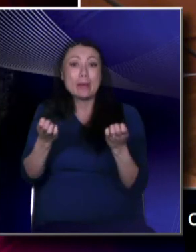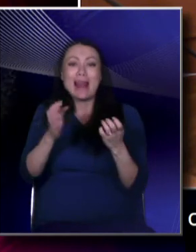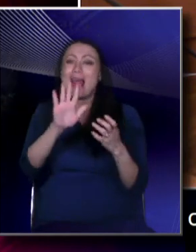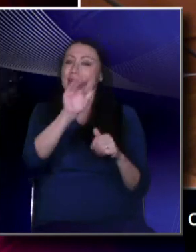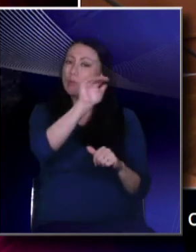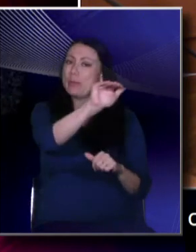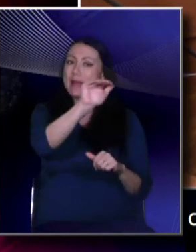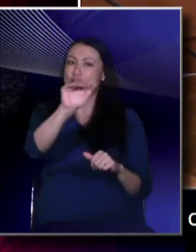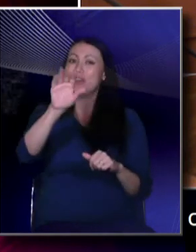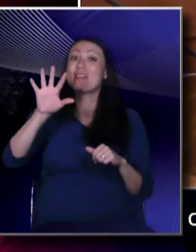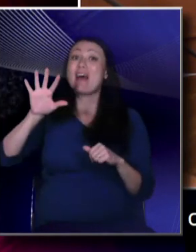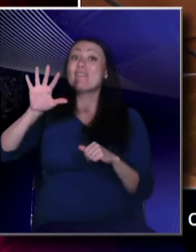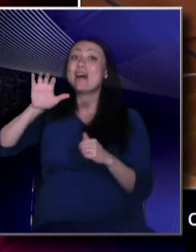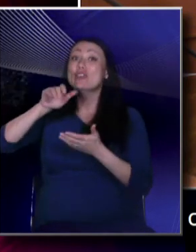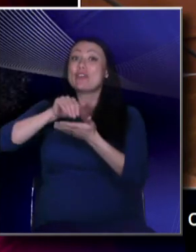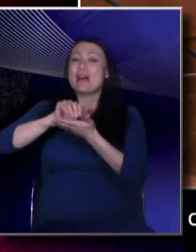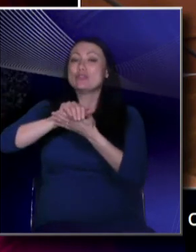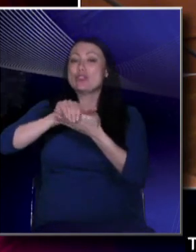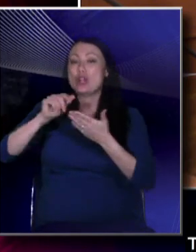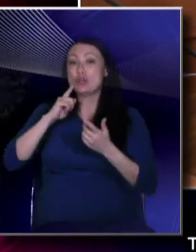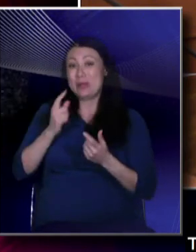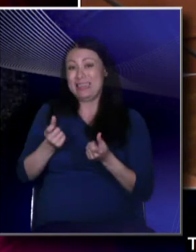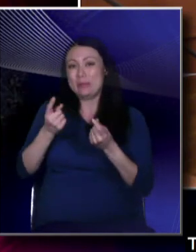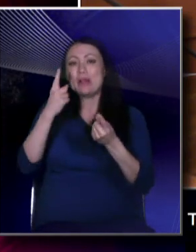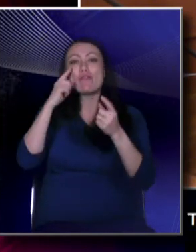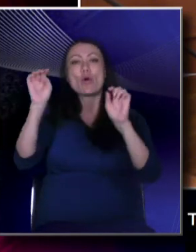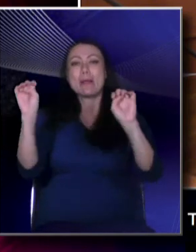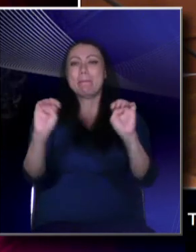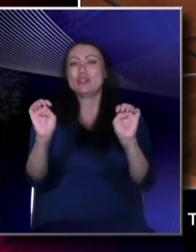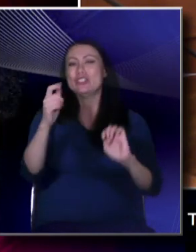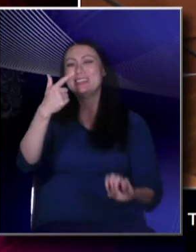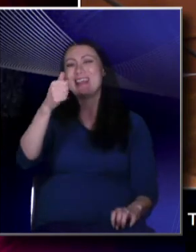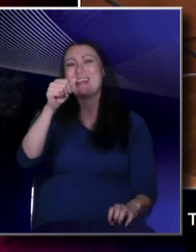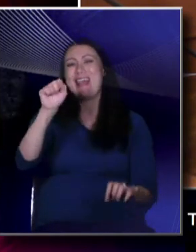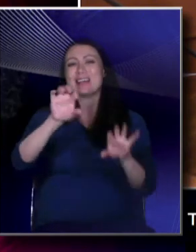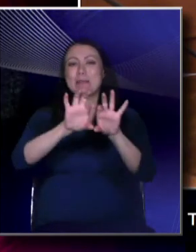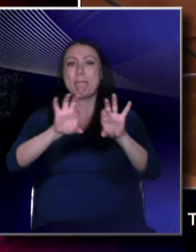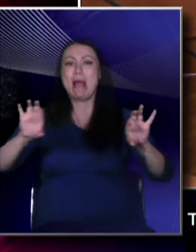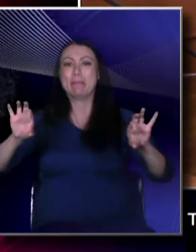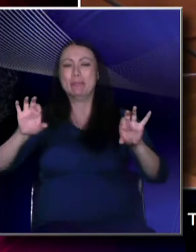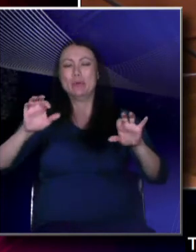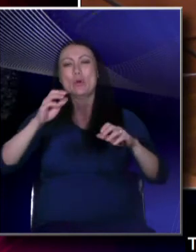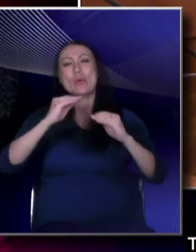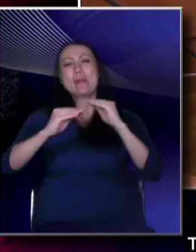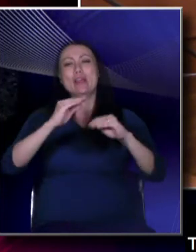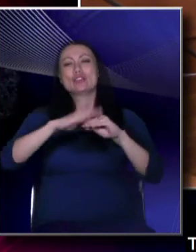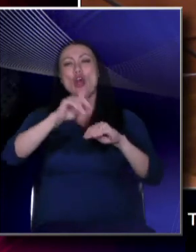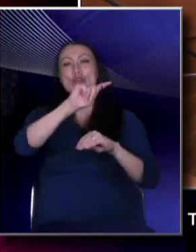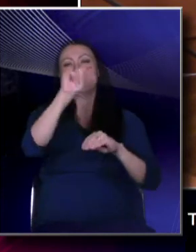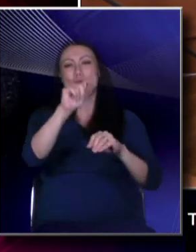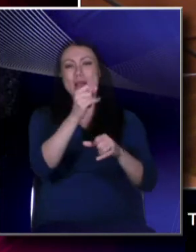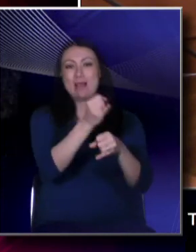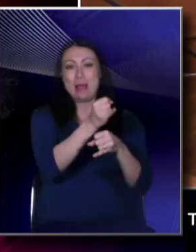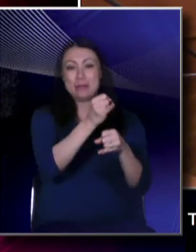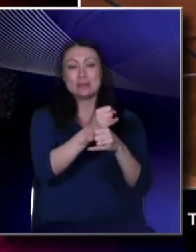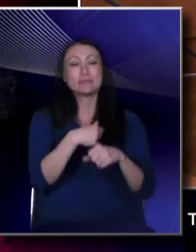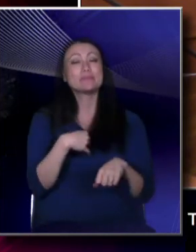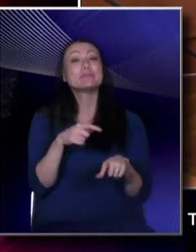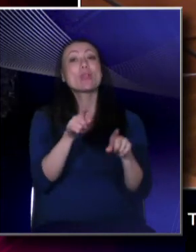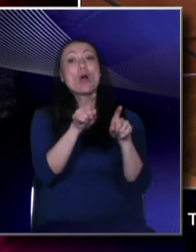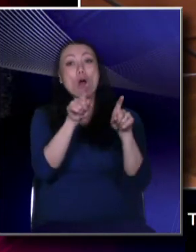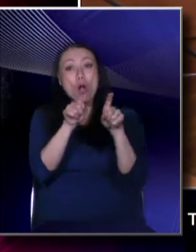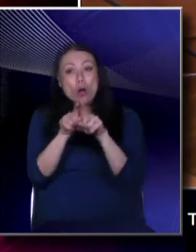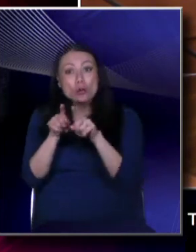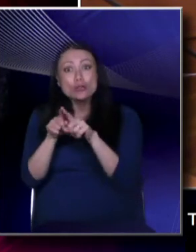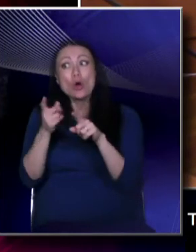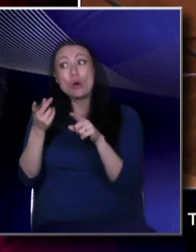the $500,000 that we expended for the emergency gas repairs on the Tucson campus. There have also been an increase due to